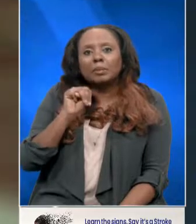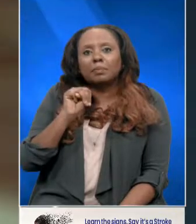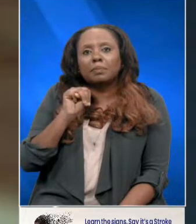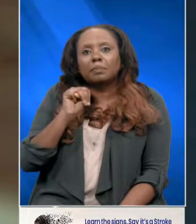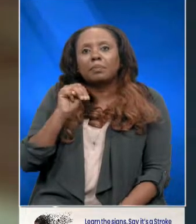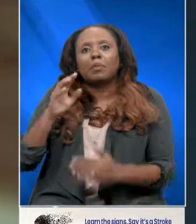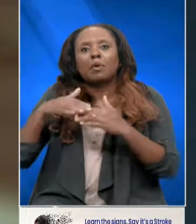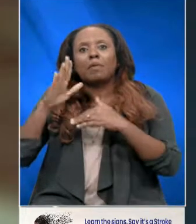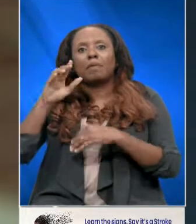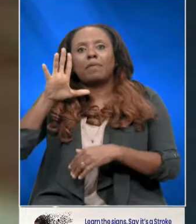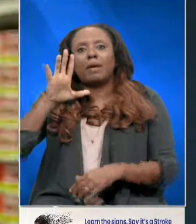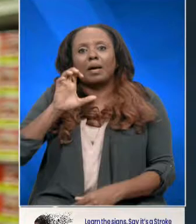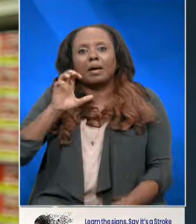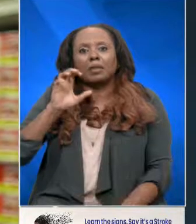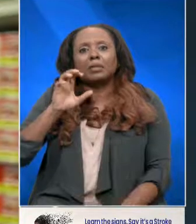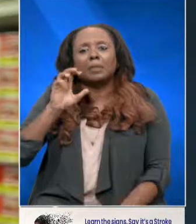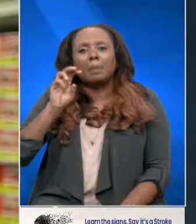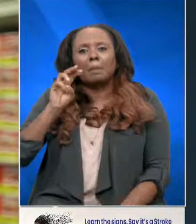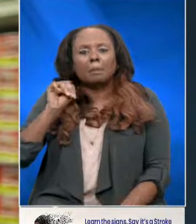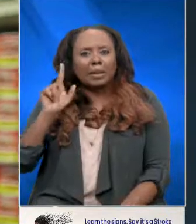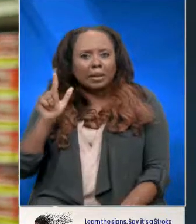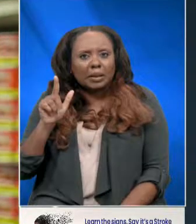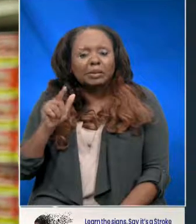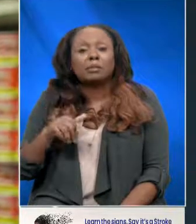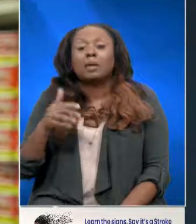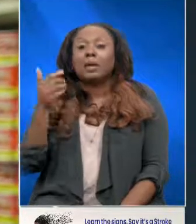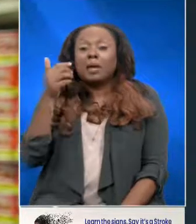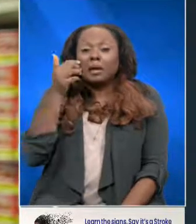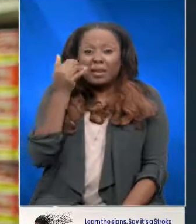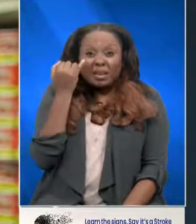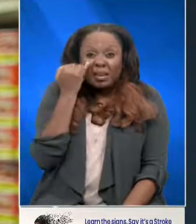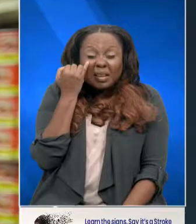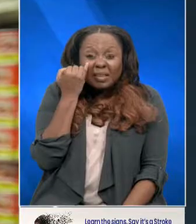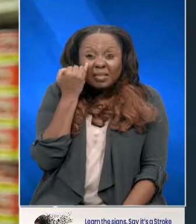sodium, so we know that is high sodium. Actually, anything that is